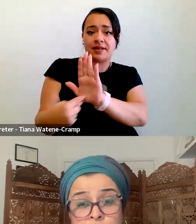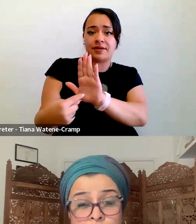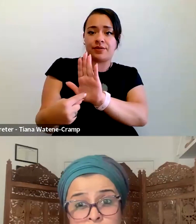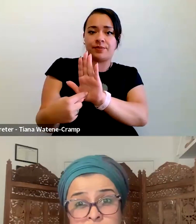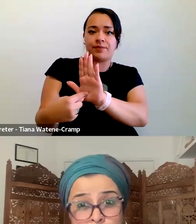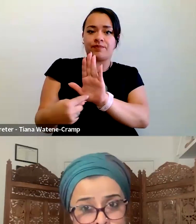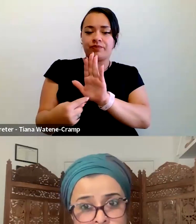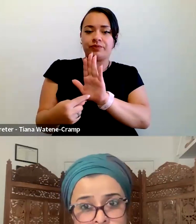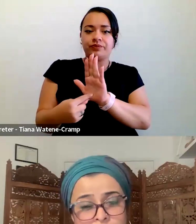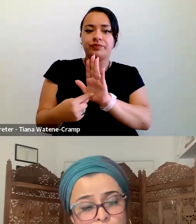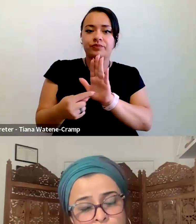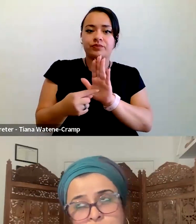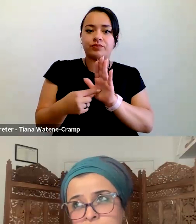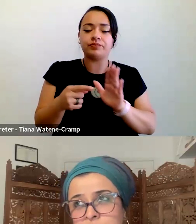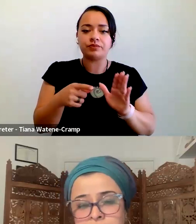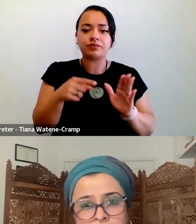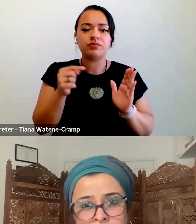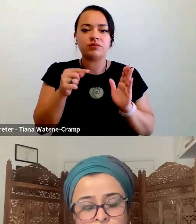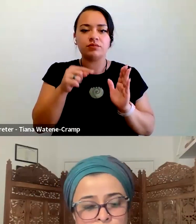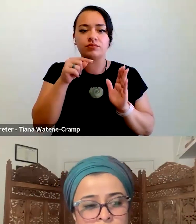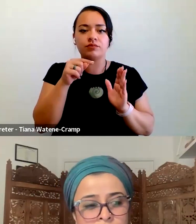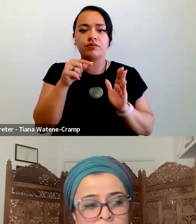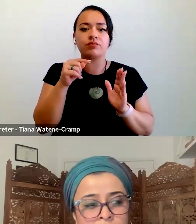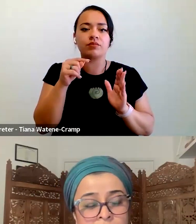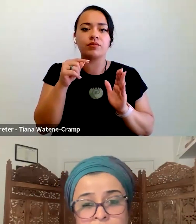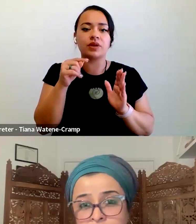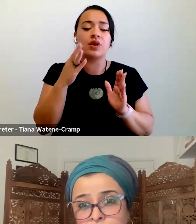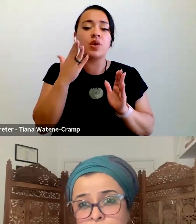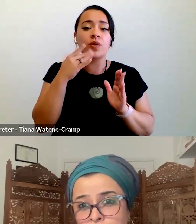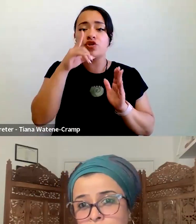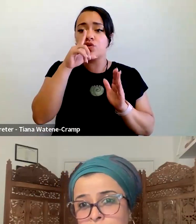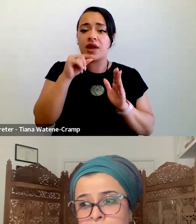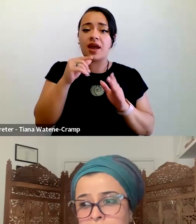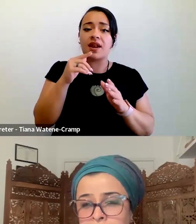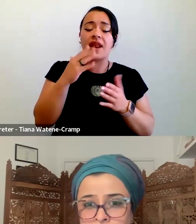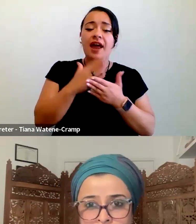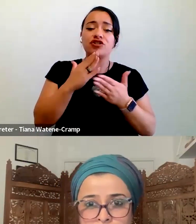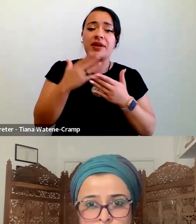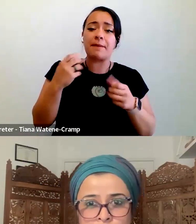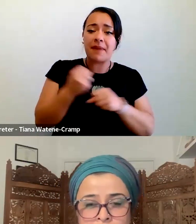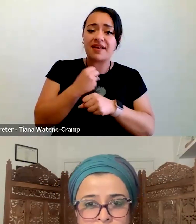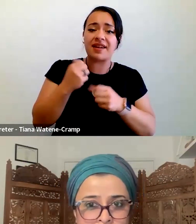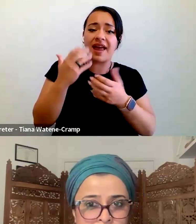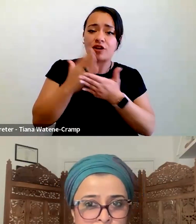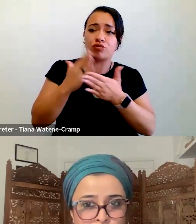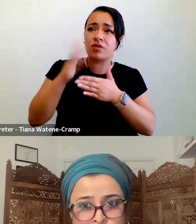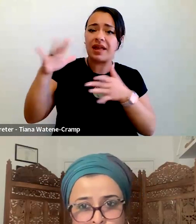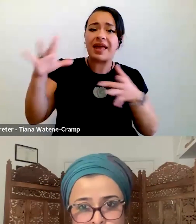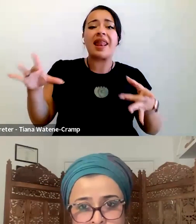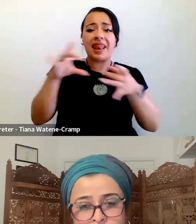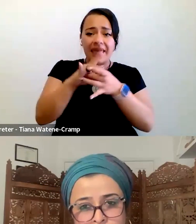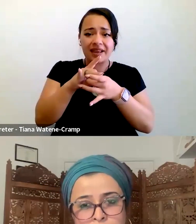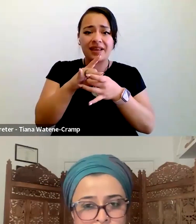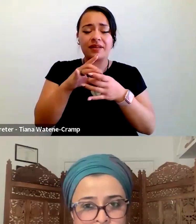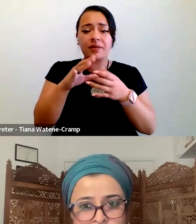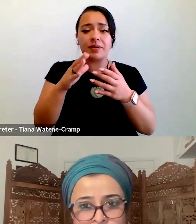both in terms of outreach and profit. When you can actually, sadly, actually make a fiscal imperative and link between the gains of cultural